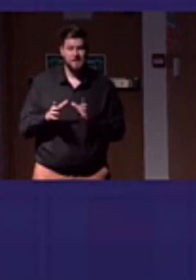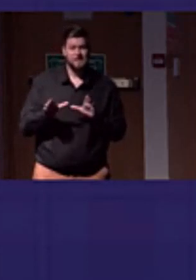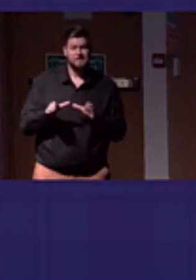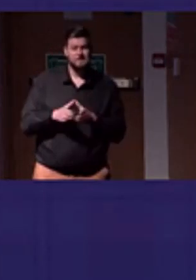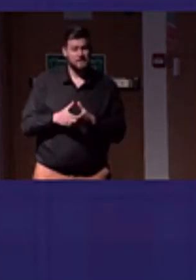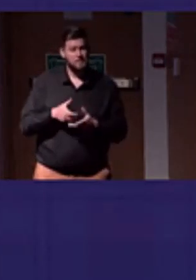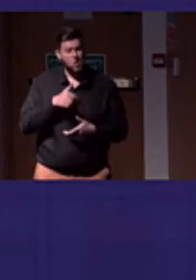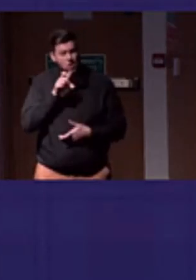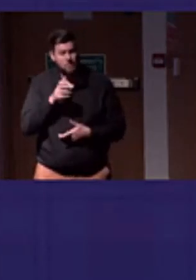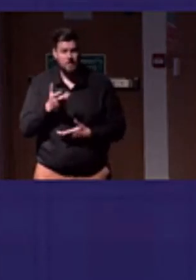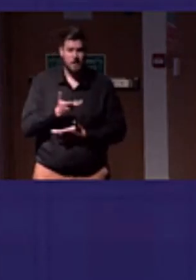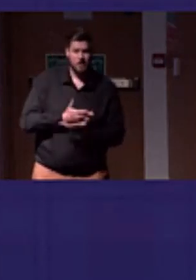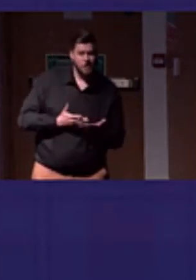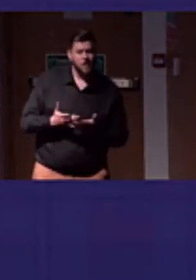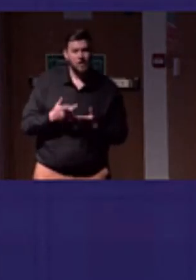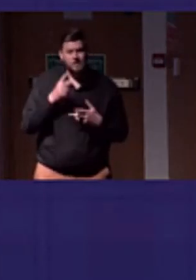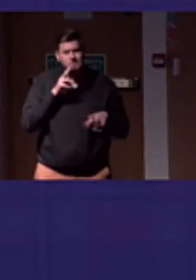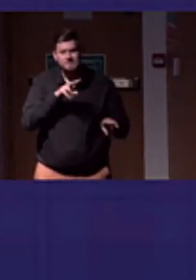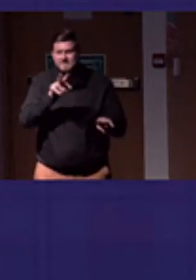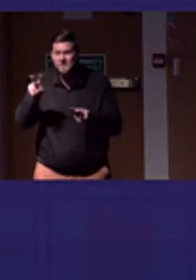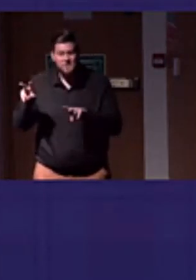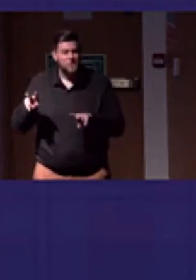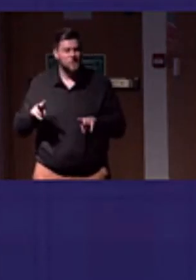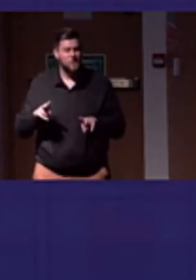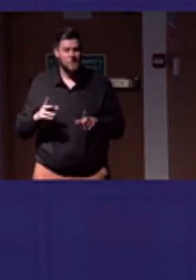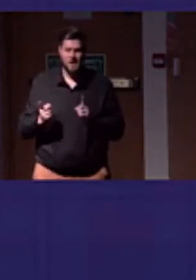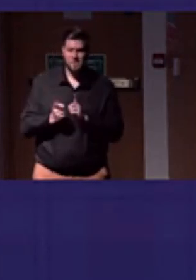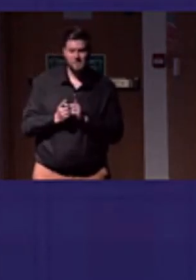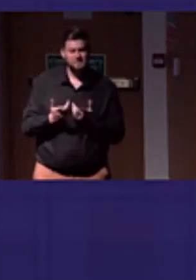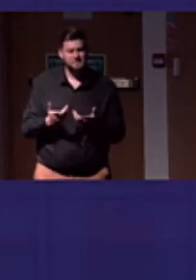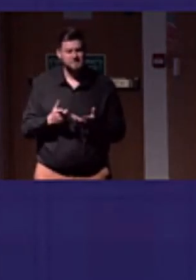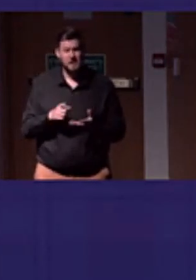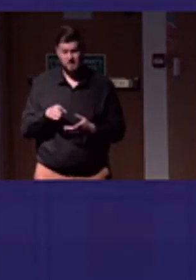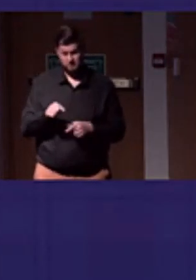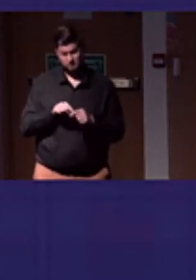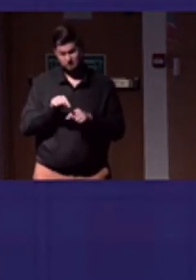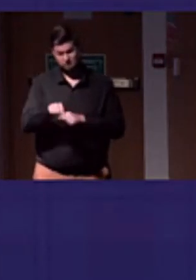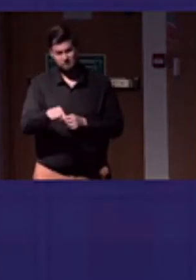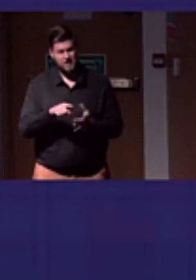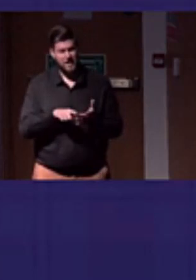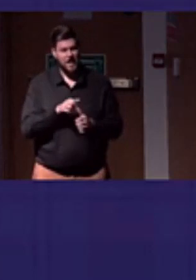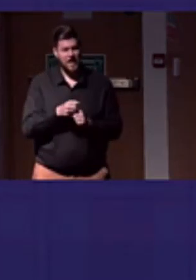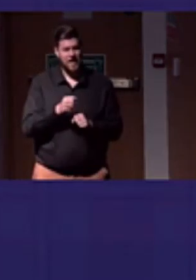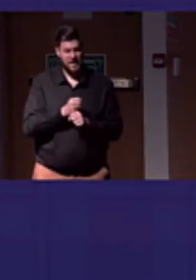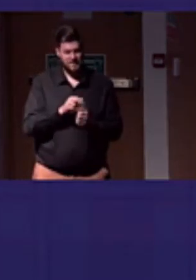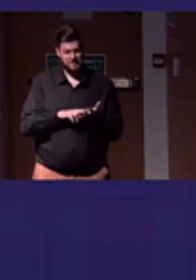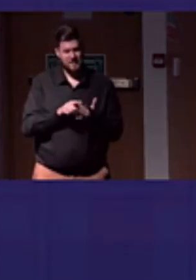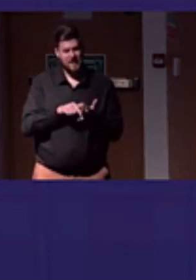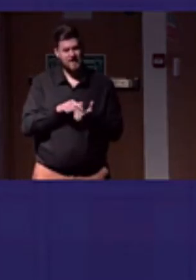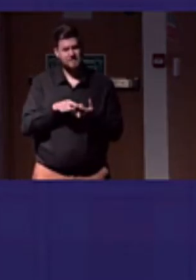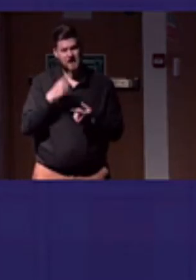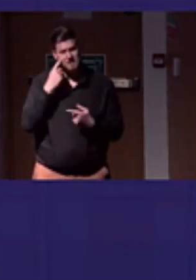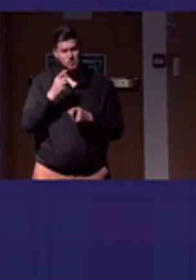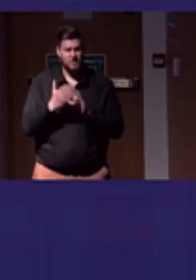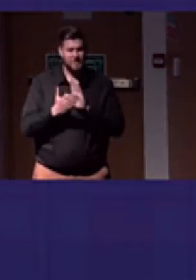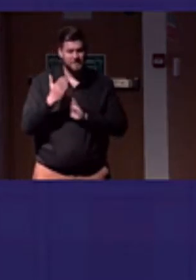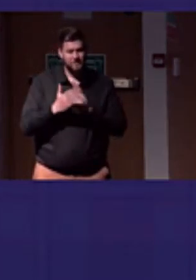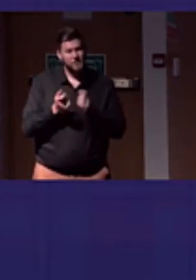the product team. See all of you. Build and ignite, hopefully in person soon. Wink, wink. Yes. Okay. Yeah.